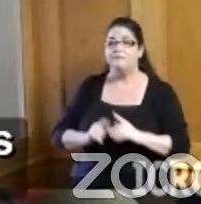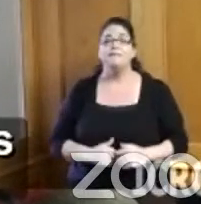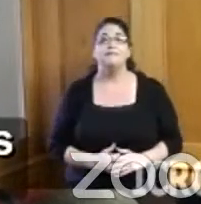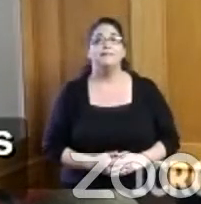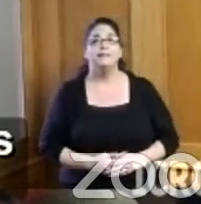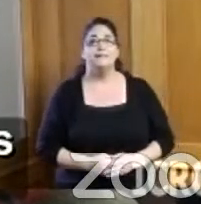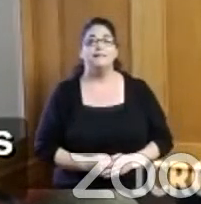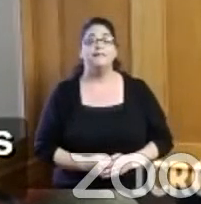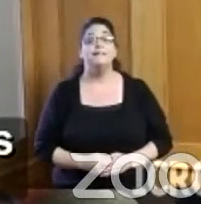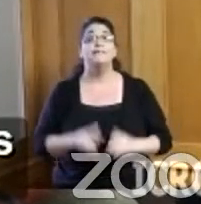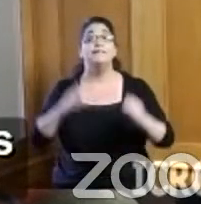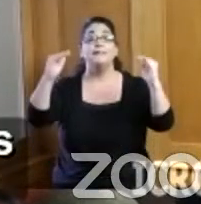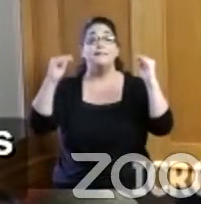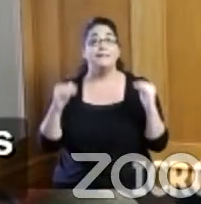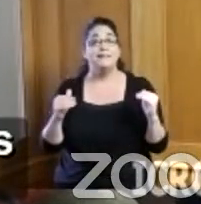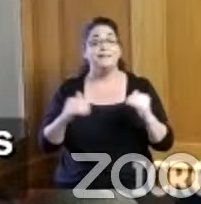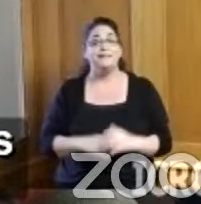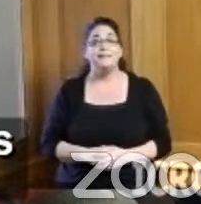Mm-hmm. Okay.